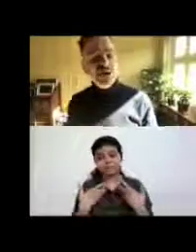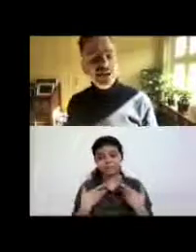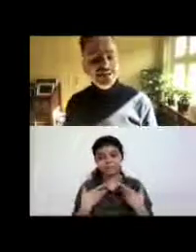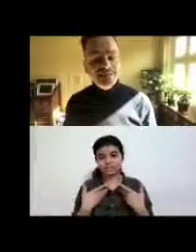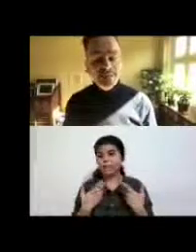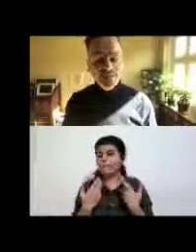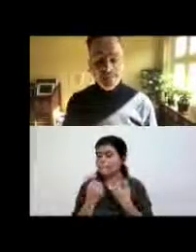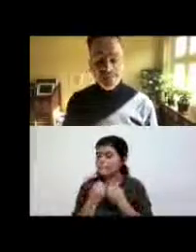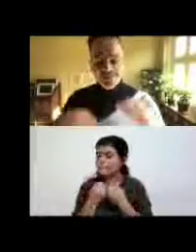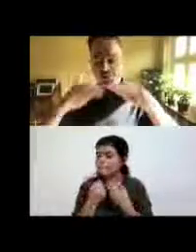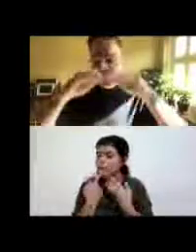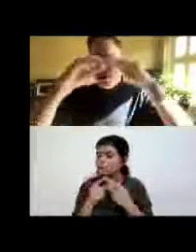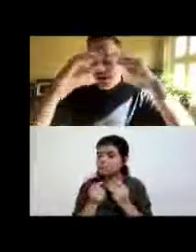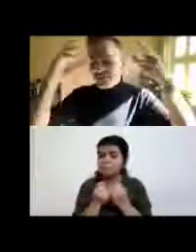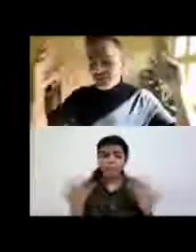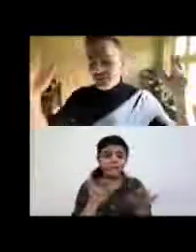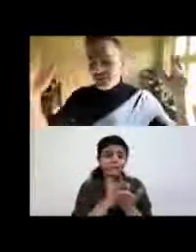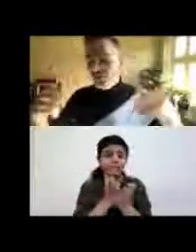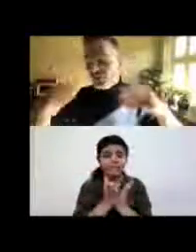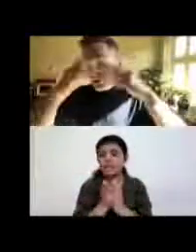many ways that